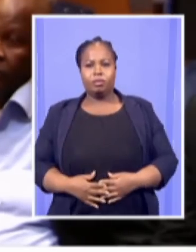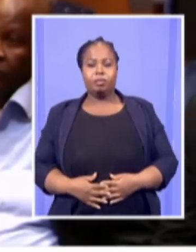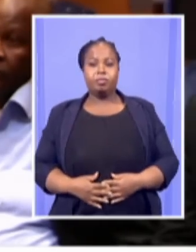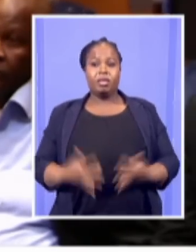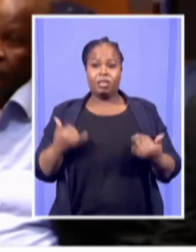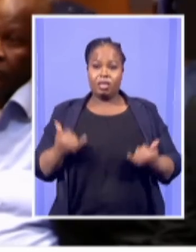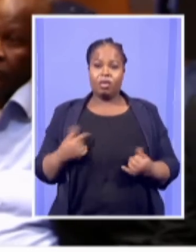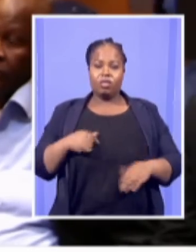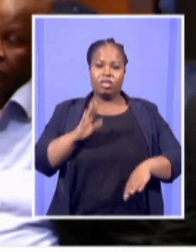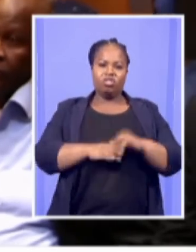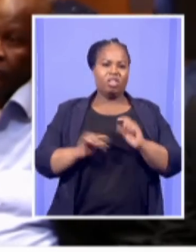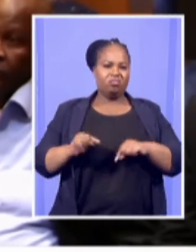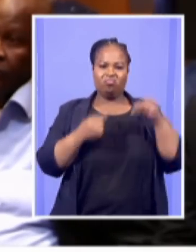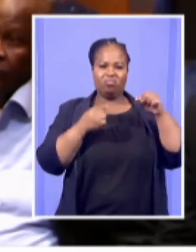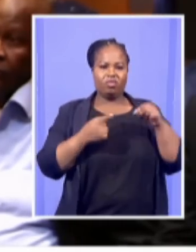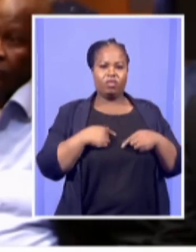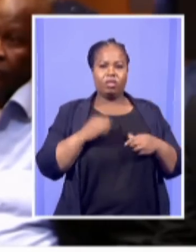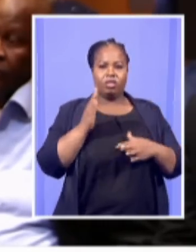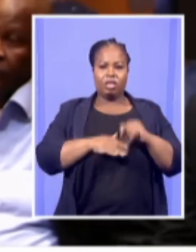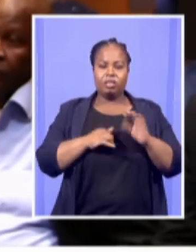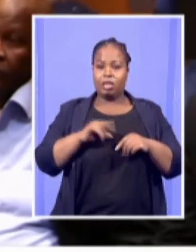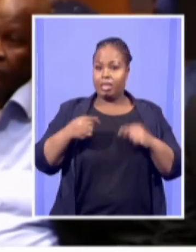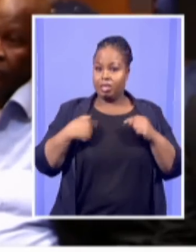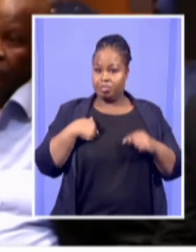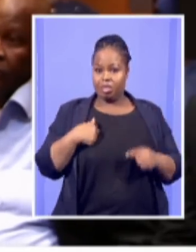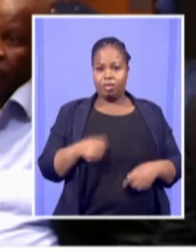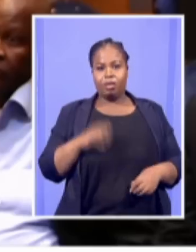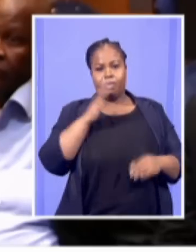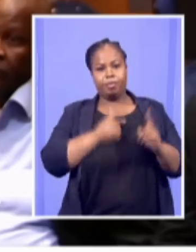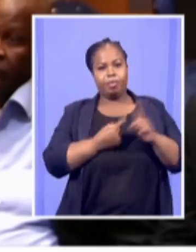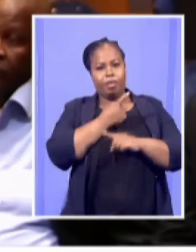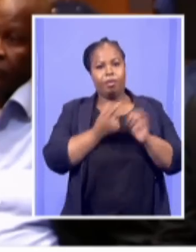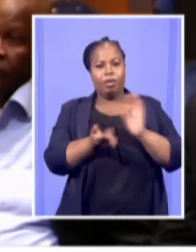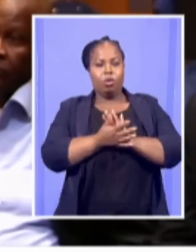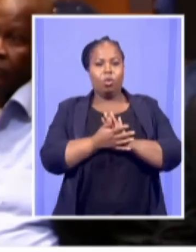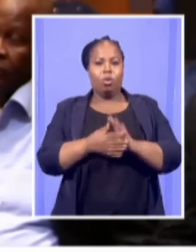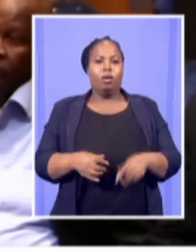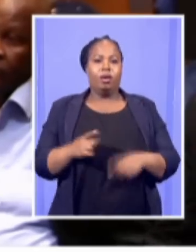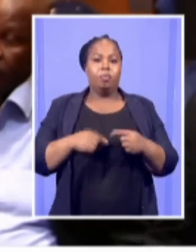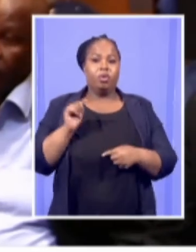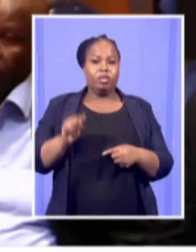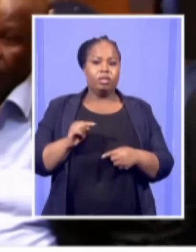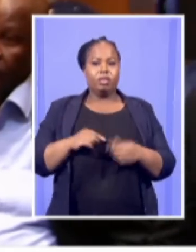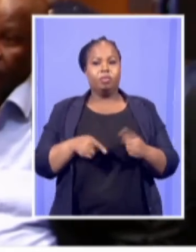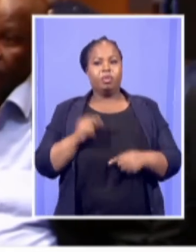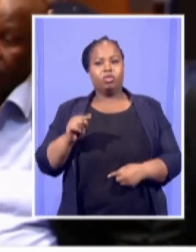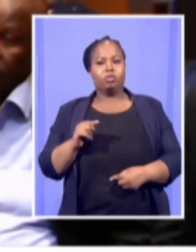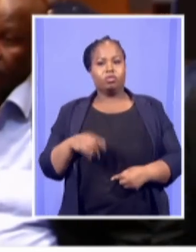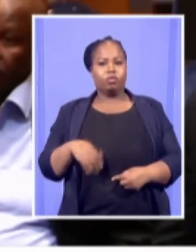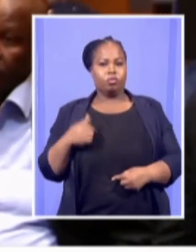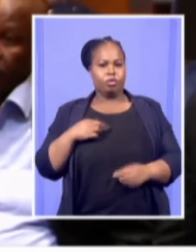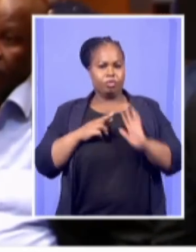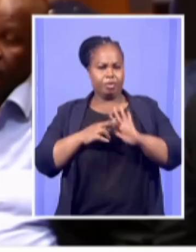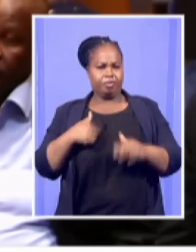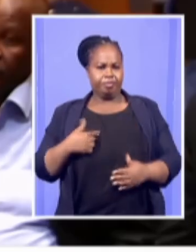the charges against me in this matter and deny any unlawfulness on behalf pertaining thereto on my behalf. The provisions